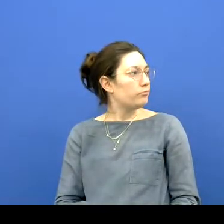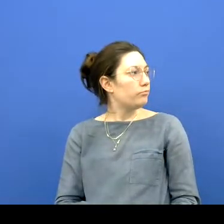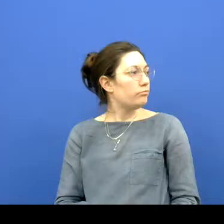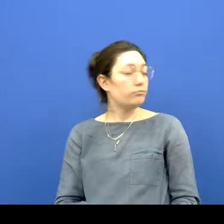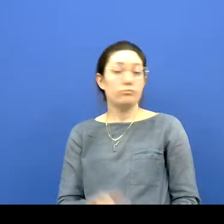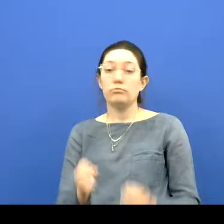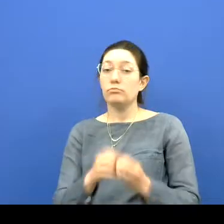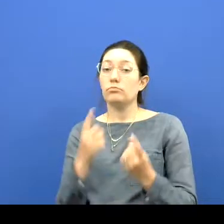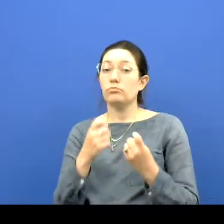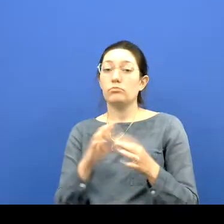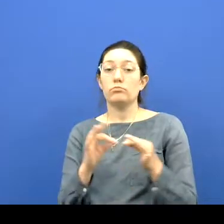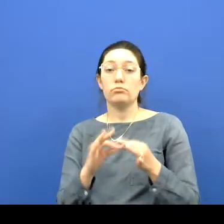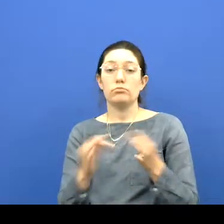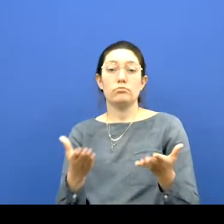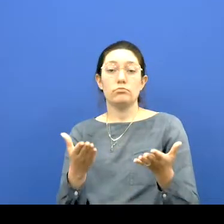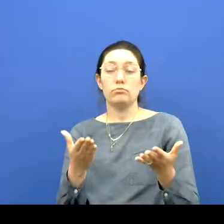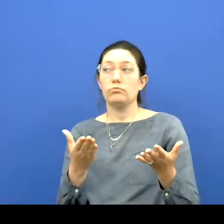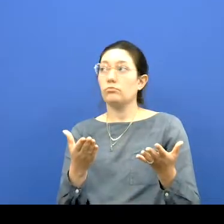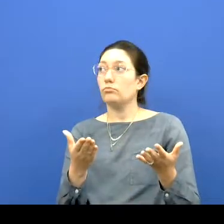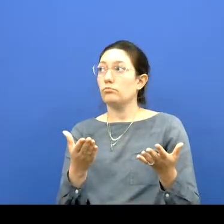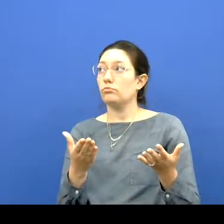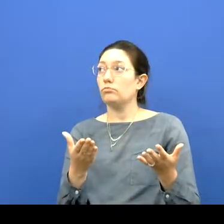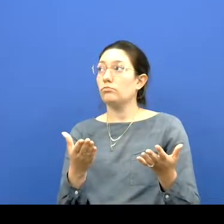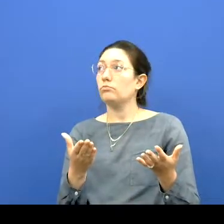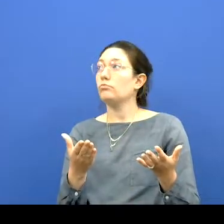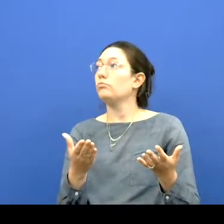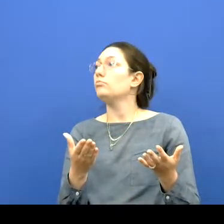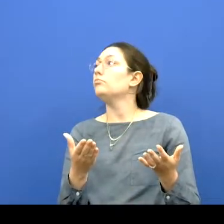any other questions, comments?